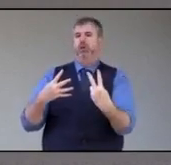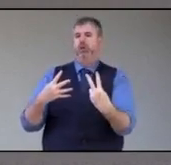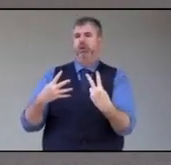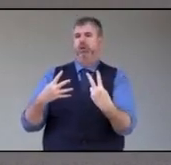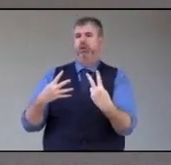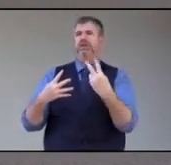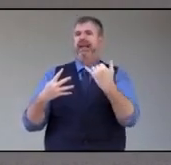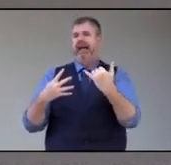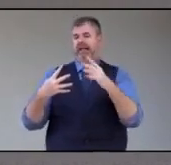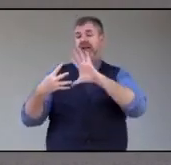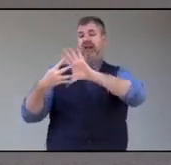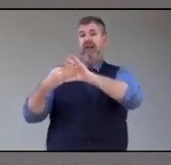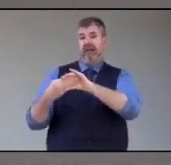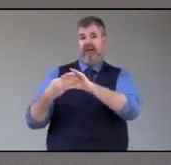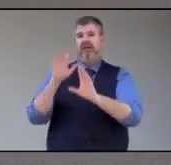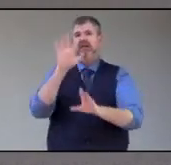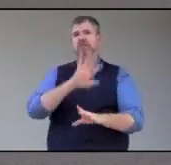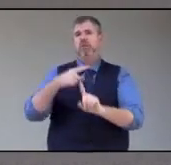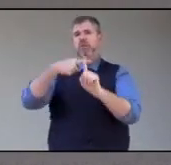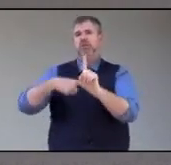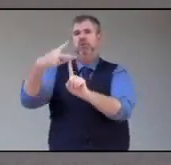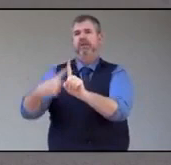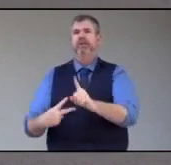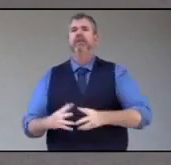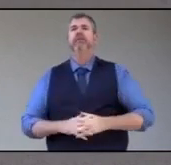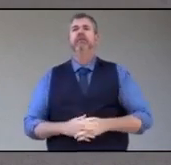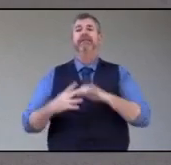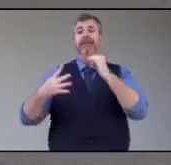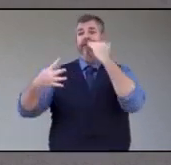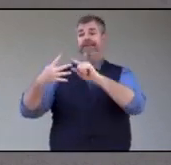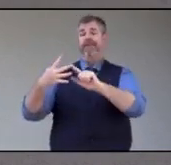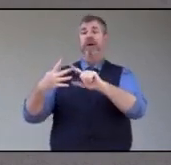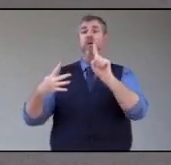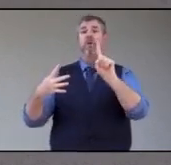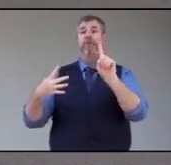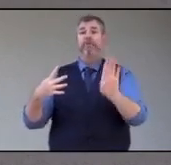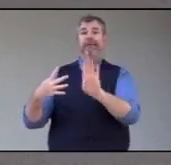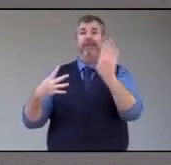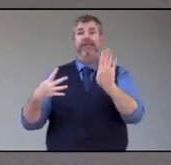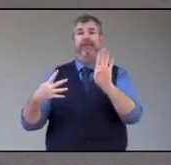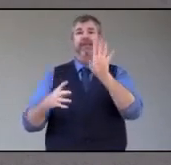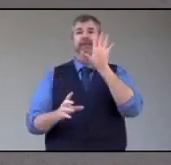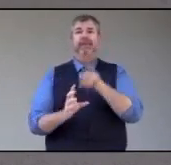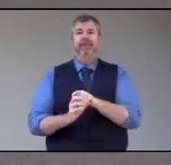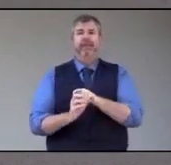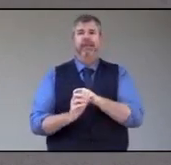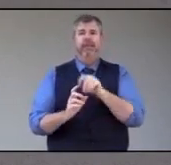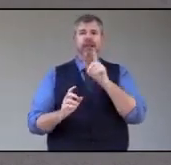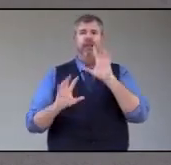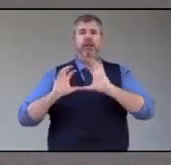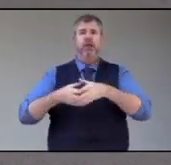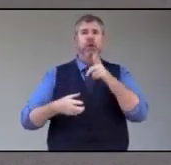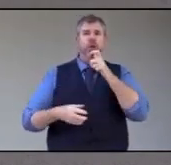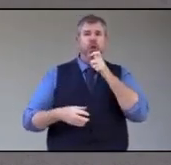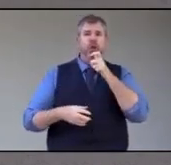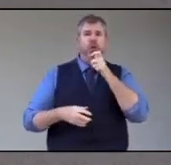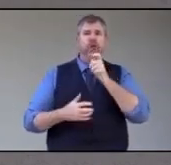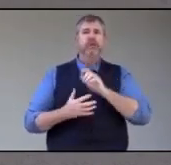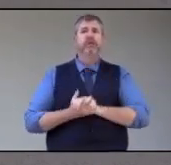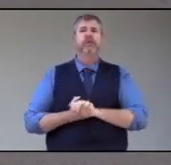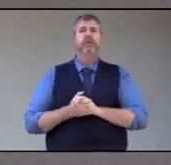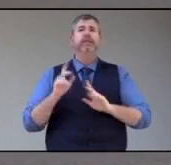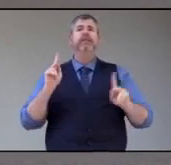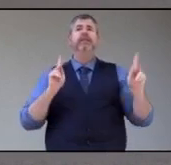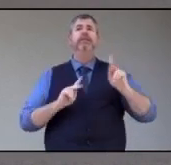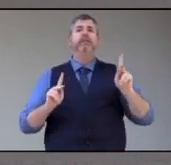1B, again, after we finish the healthcare personnel, we will move to phase 1B. And that includes people over